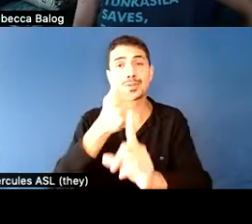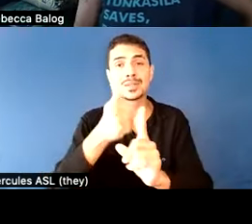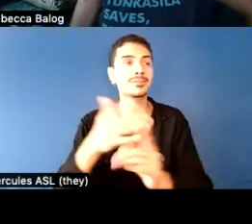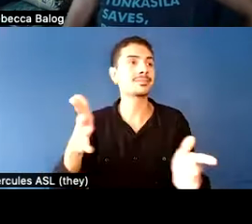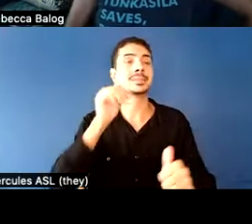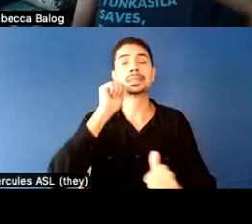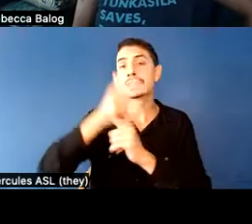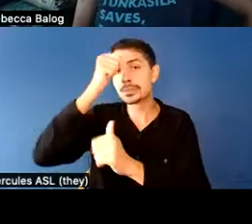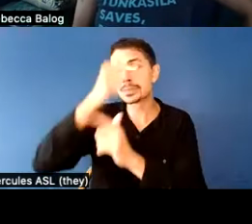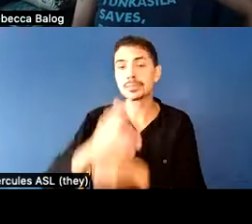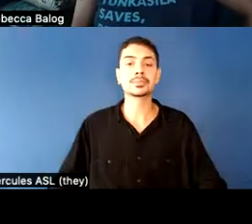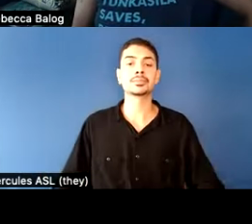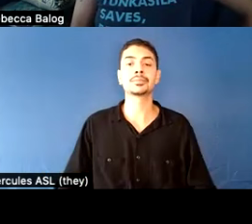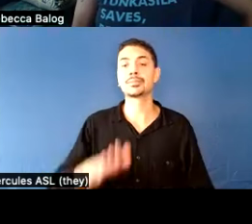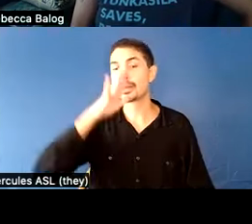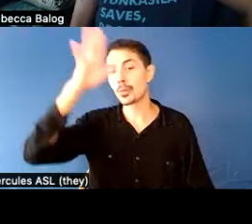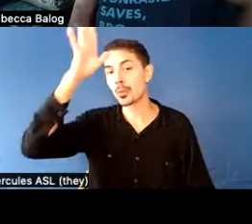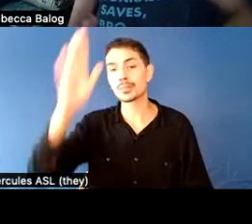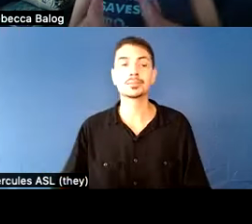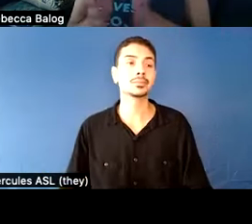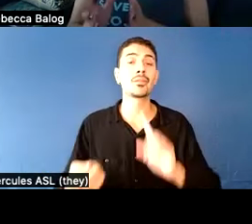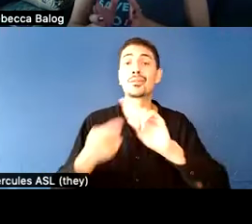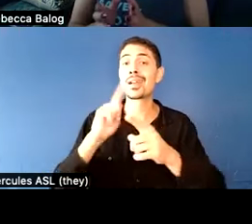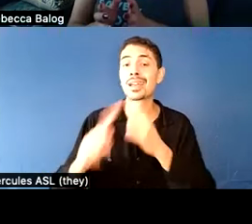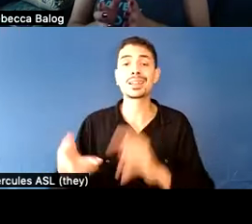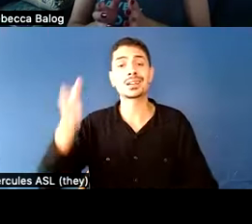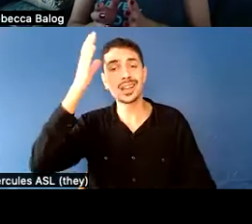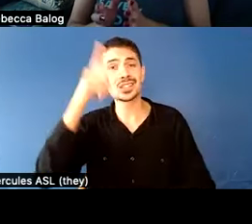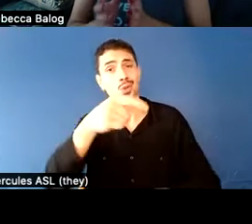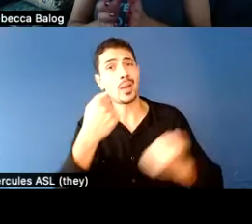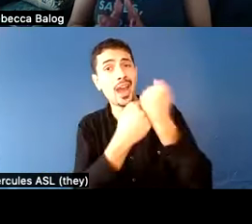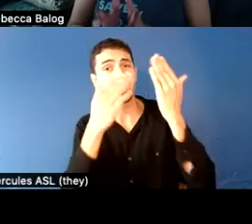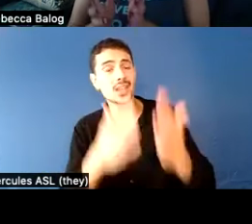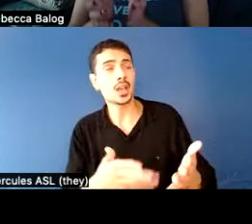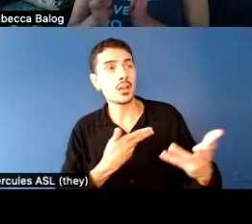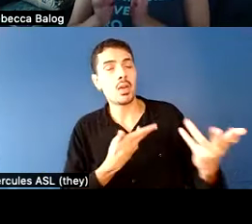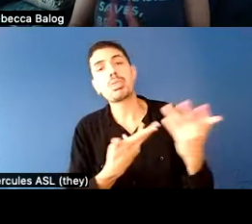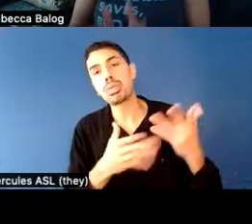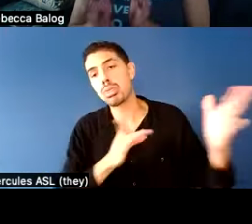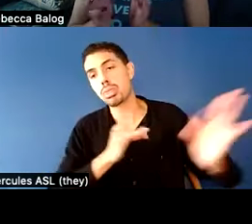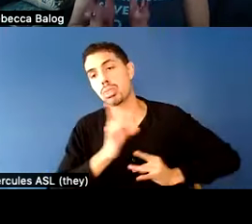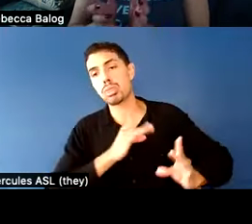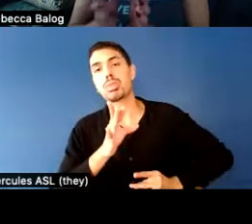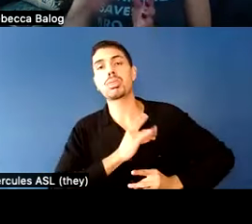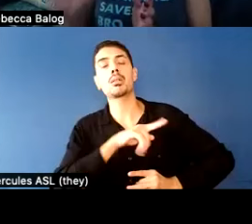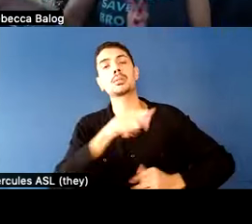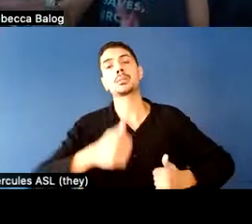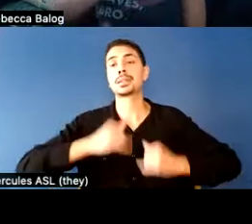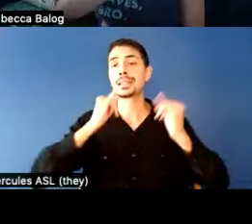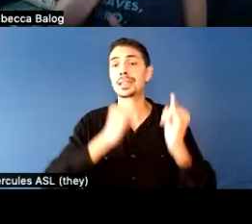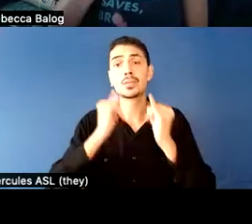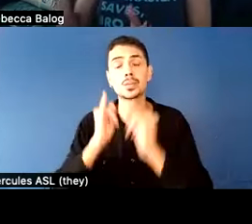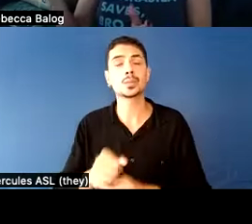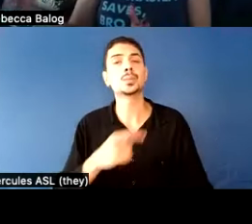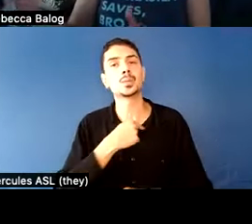or a friend or a cousin. Like, we have these moments with these survivors, these individuals, but then we have